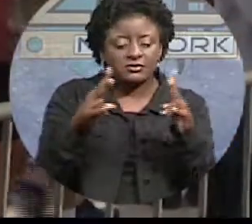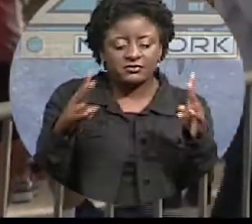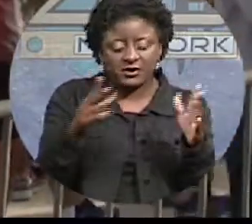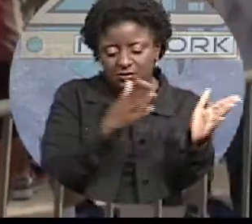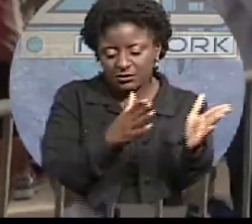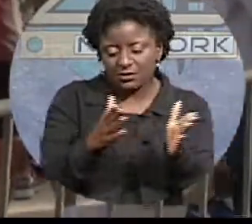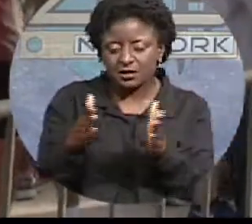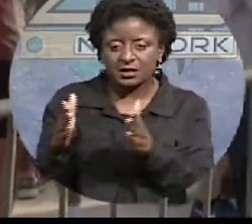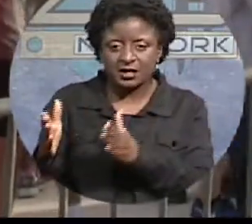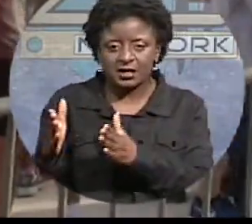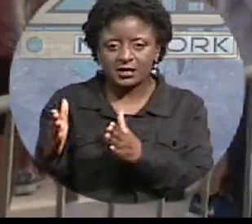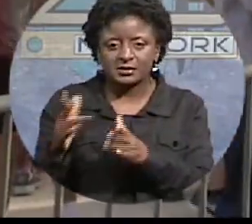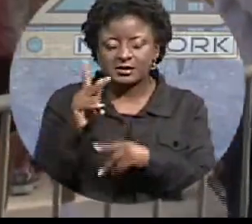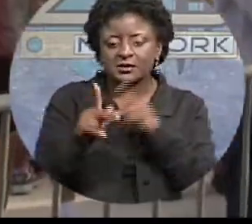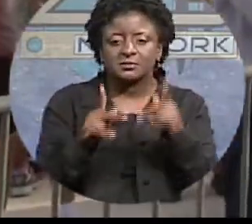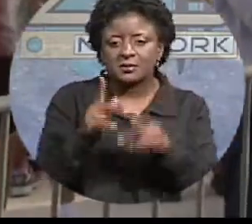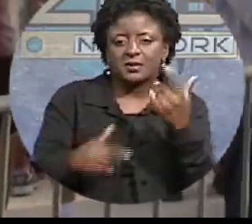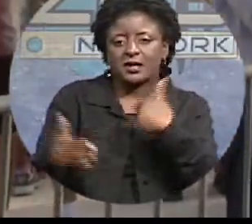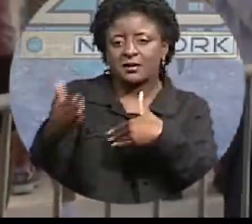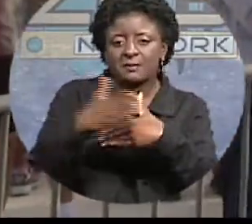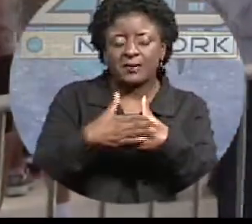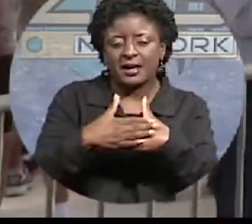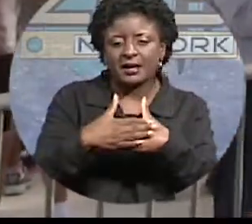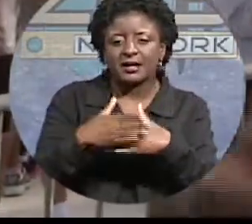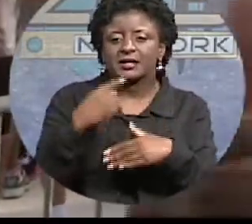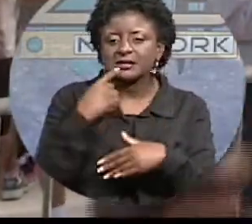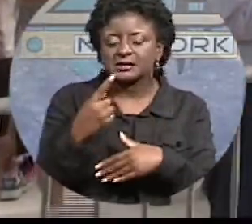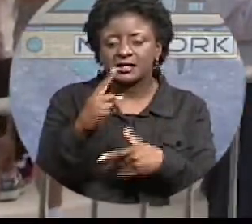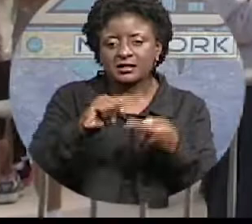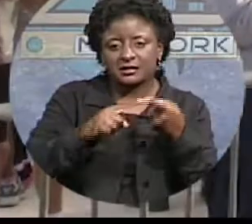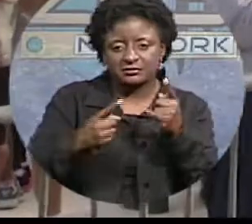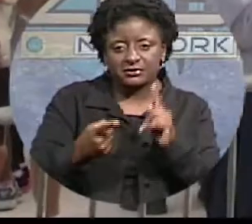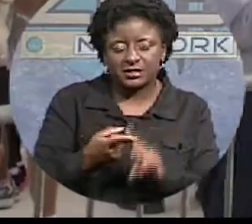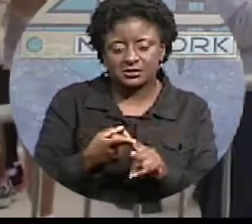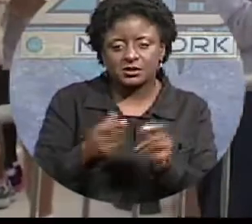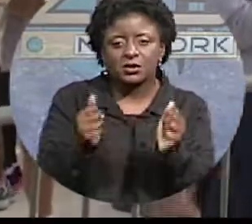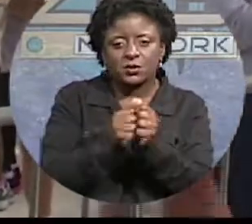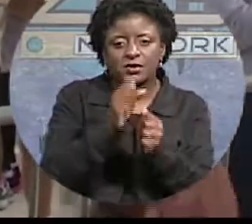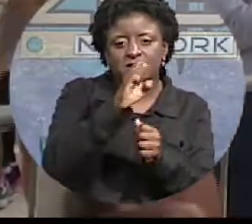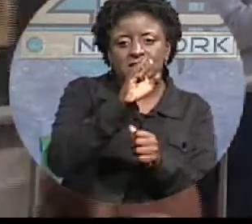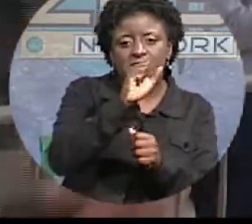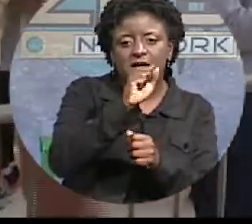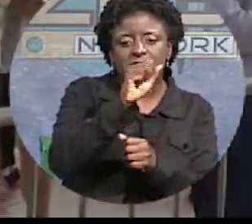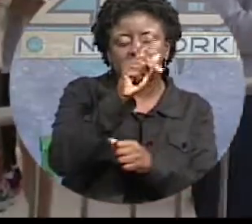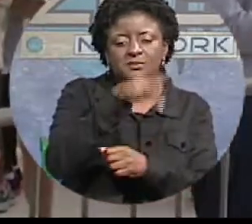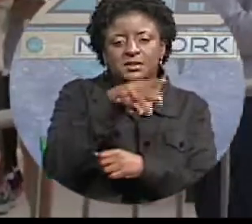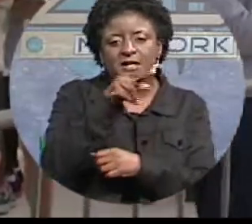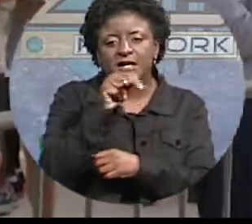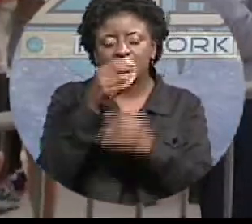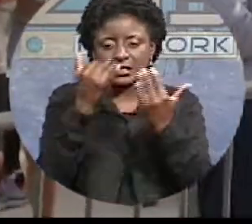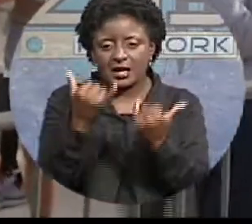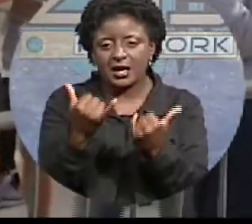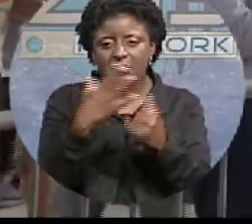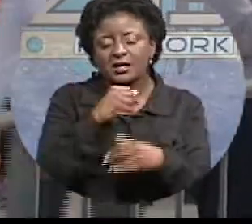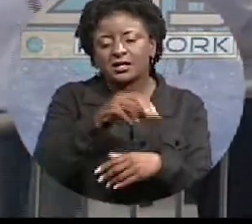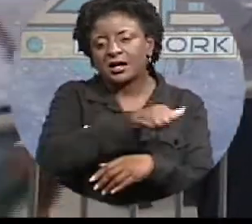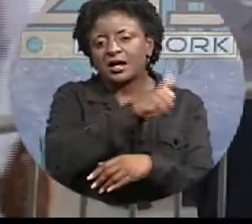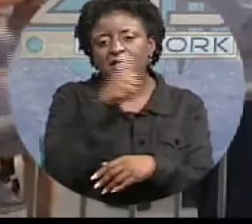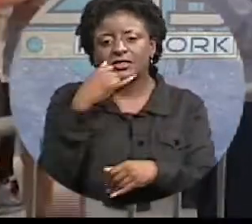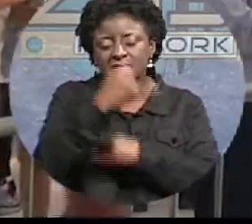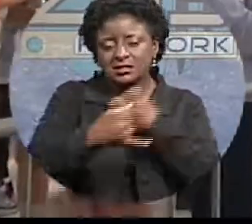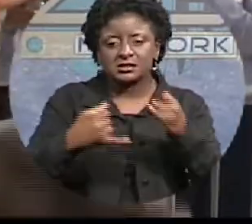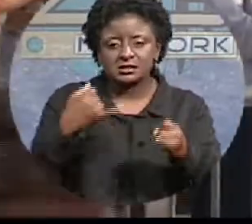but I'm coming back, I'm telling a friend, and so on and so forth. With ESPN now and some other international press